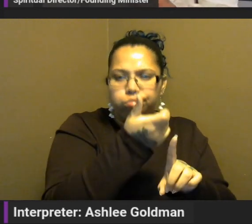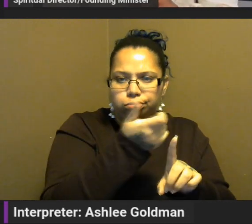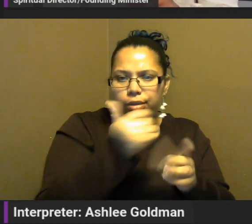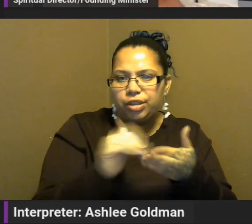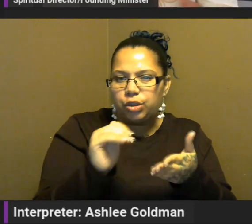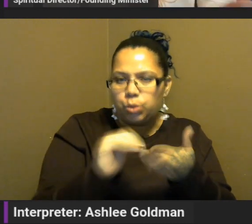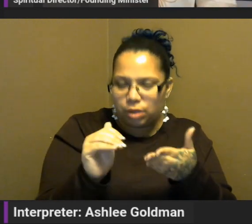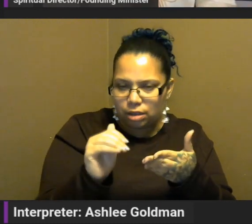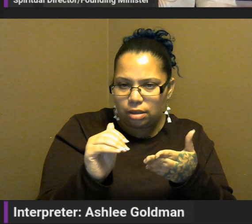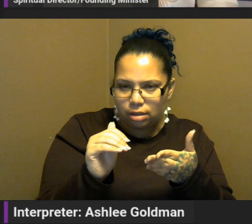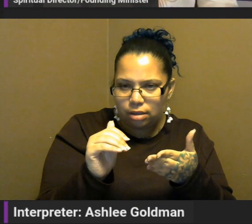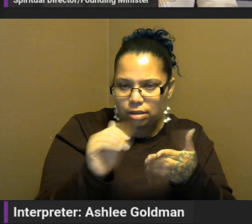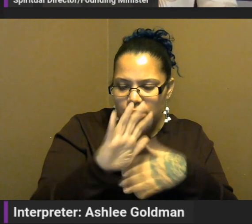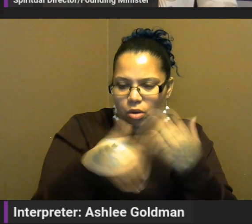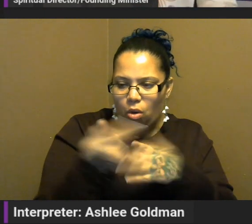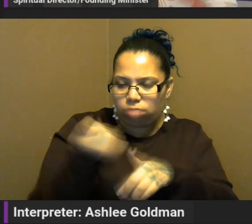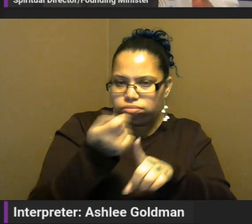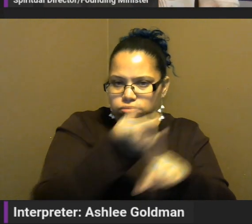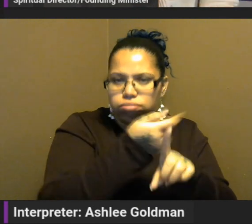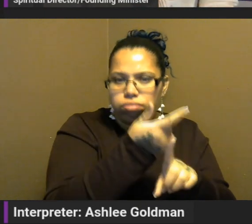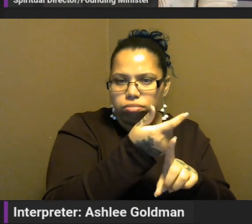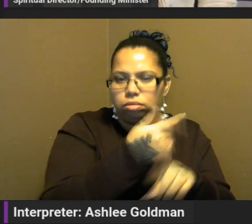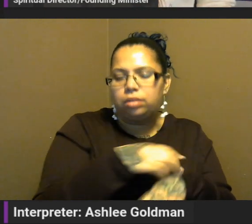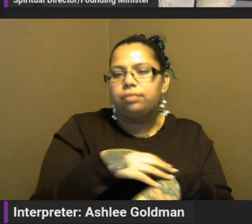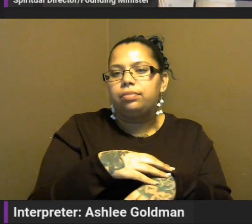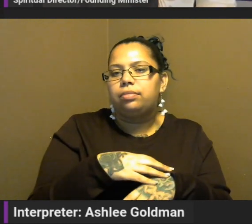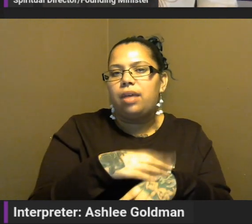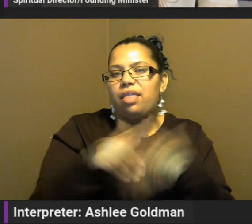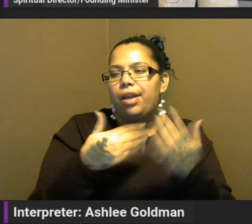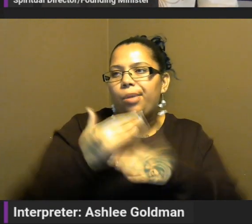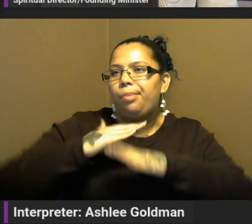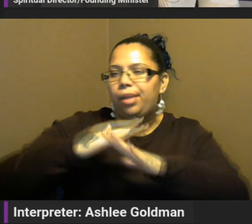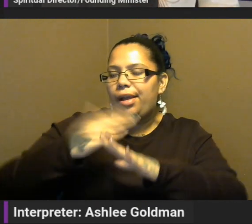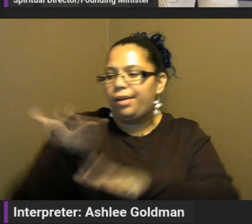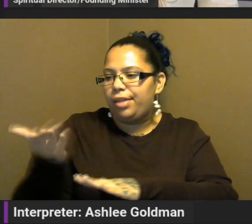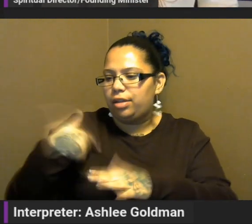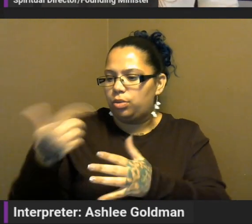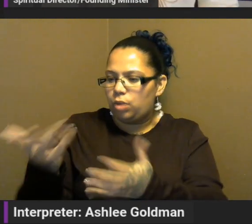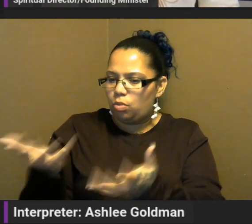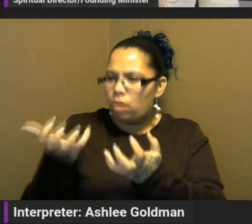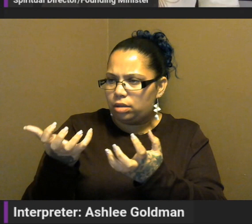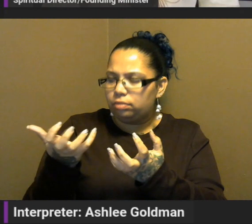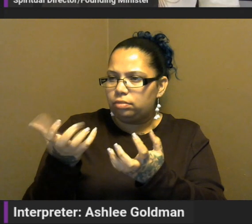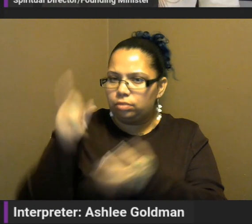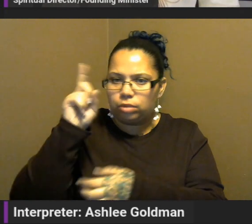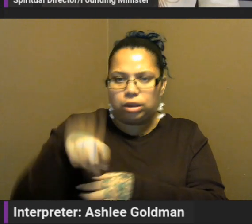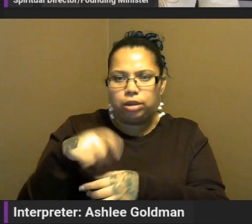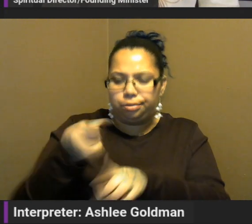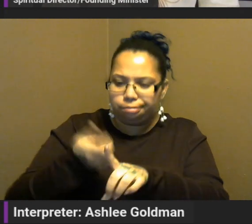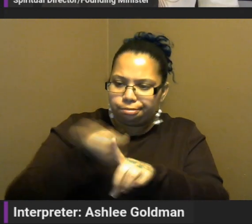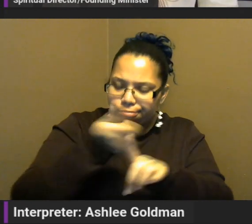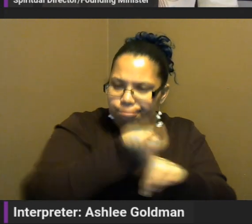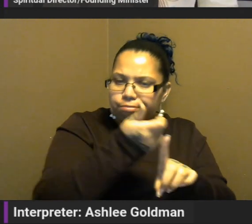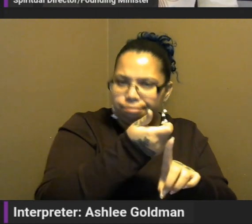Barriers, confusion, distractions, amusement, and excuses that get in the way of what we